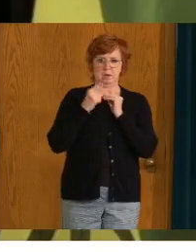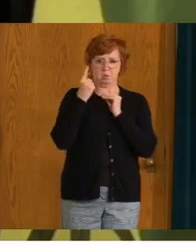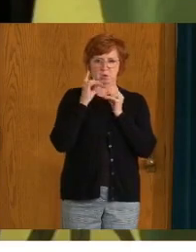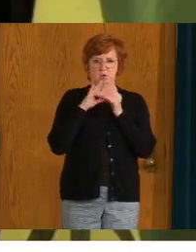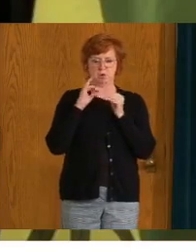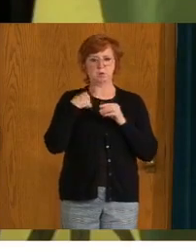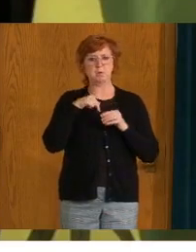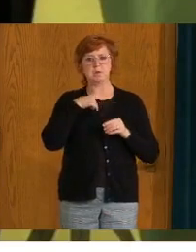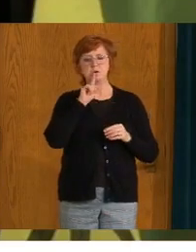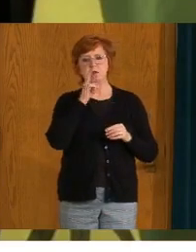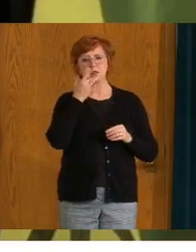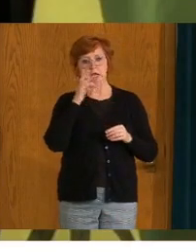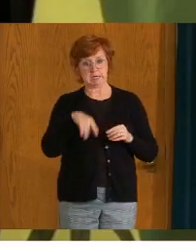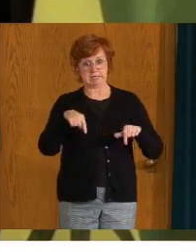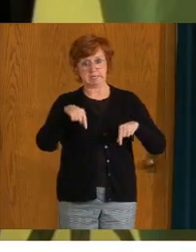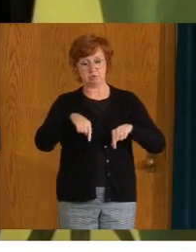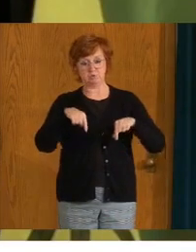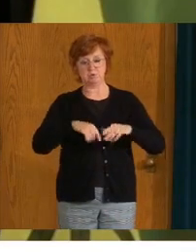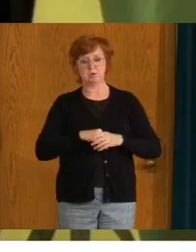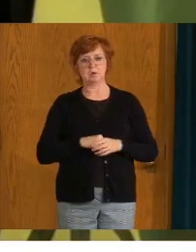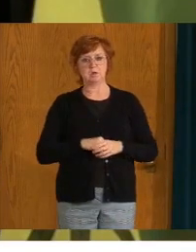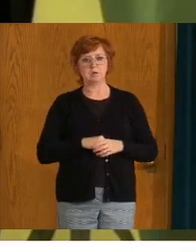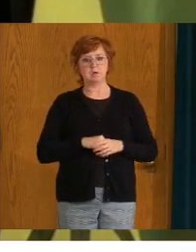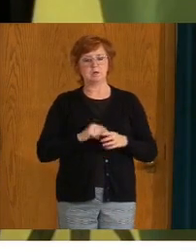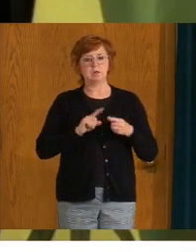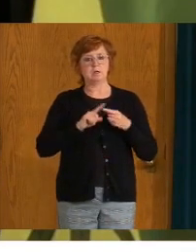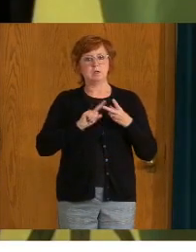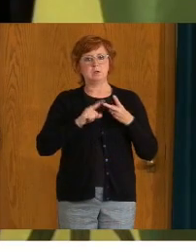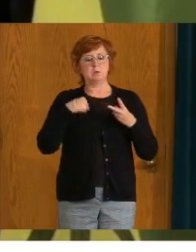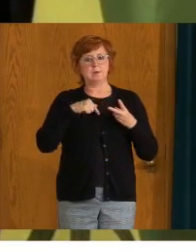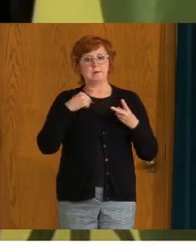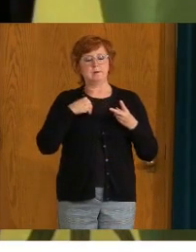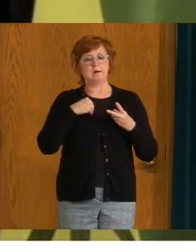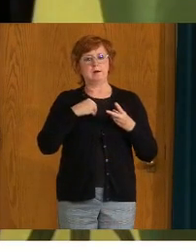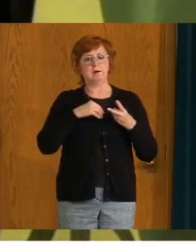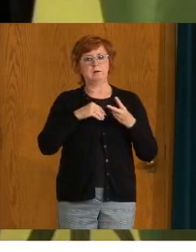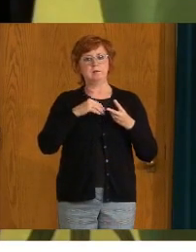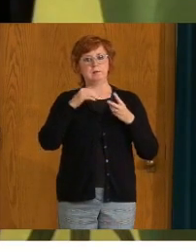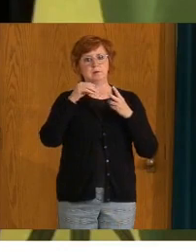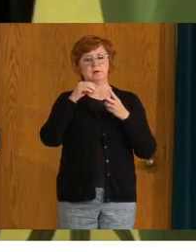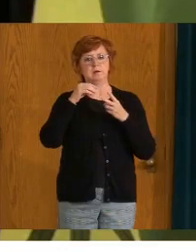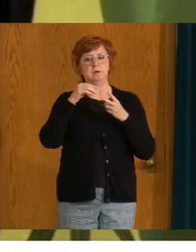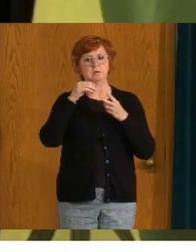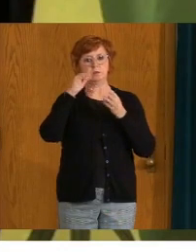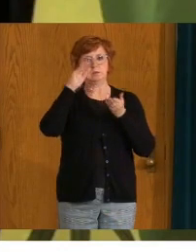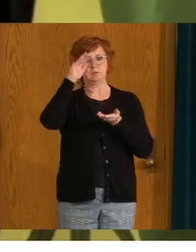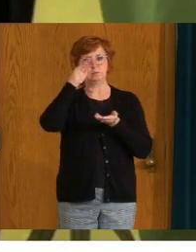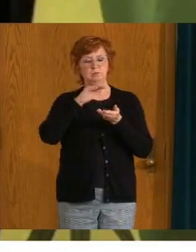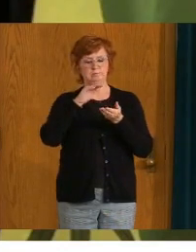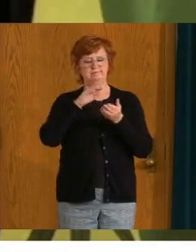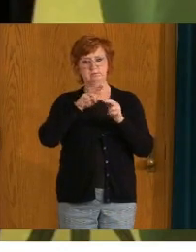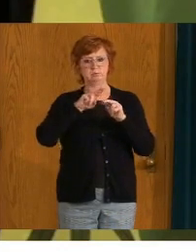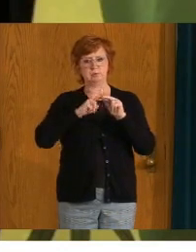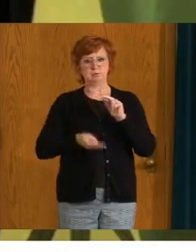as well. We do have lower numbers, as Dr. Shahab said. We have lower hospitalizations, as Dr. Shahab had said.